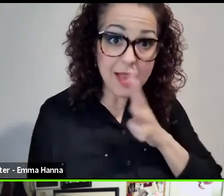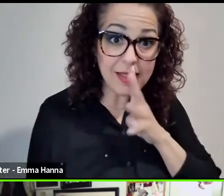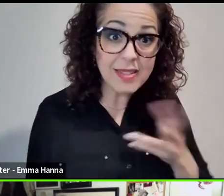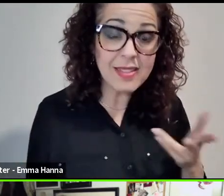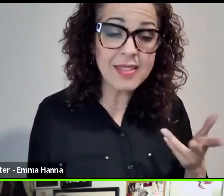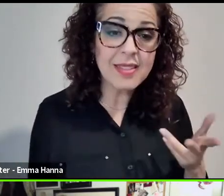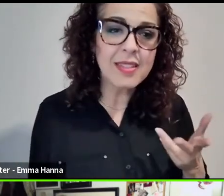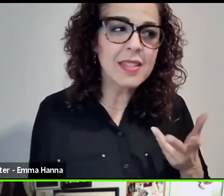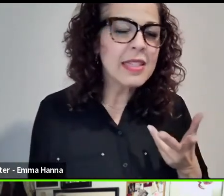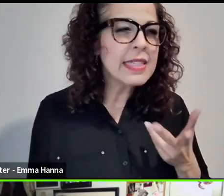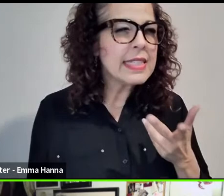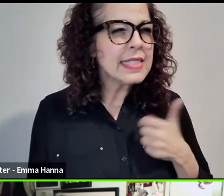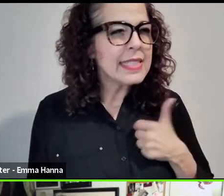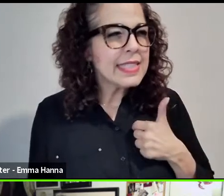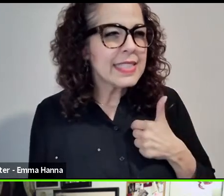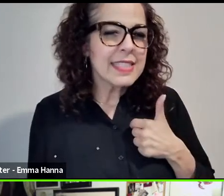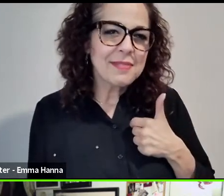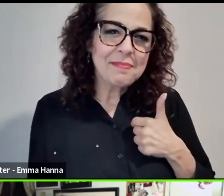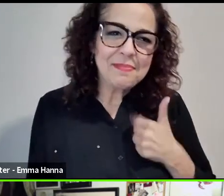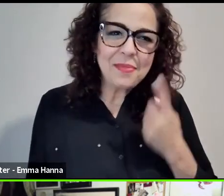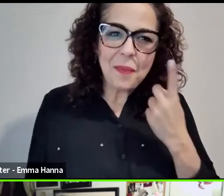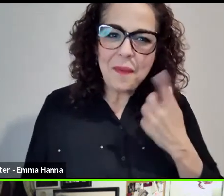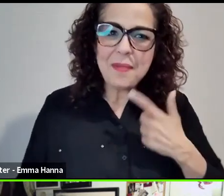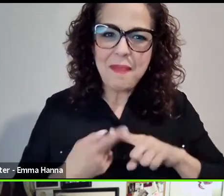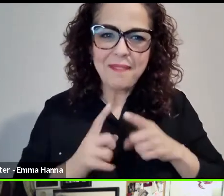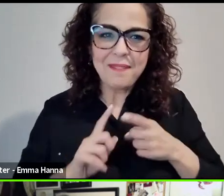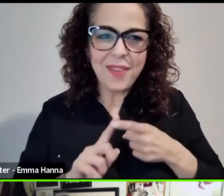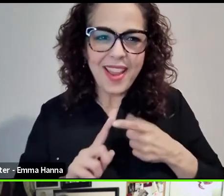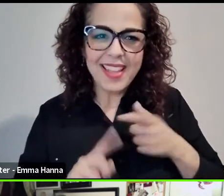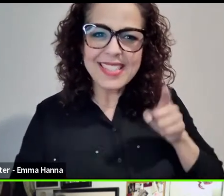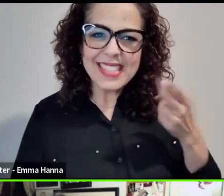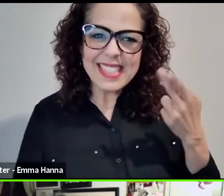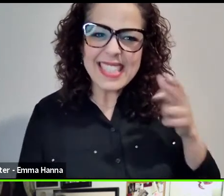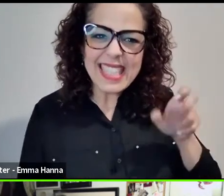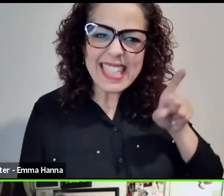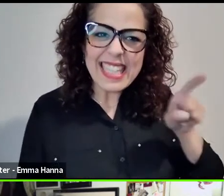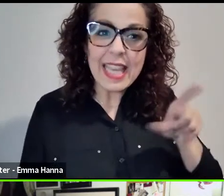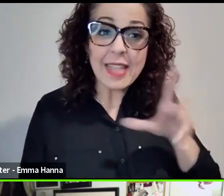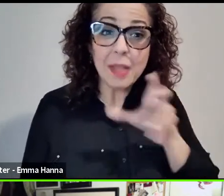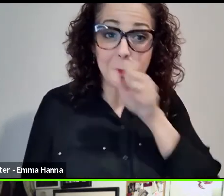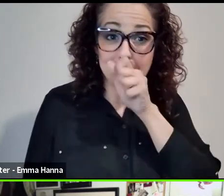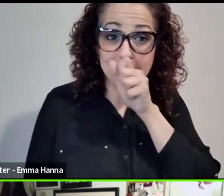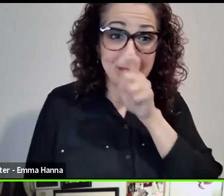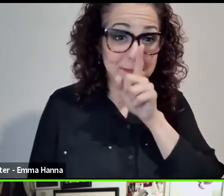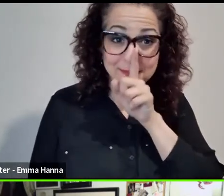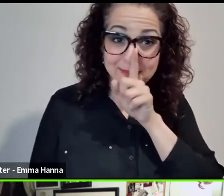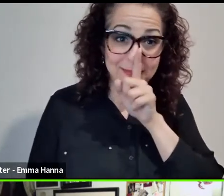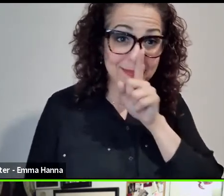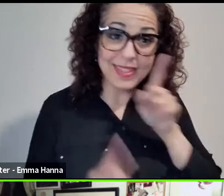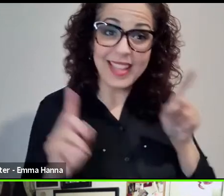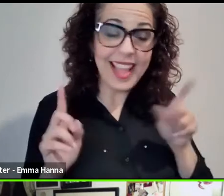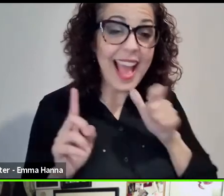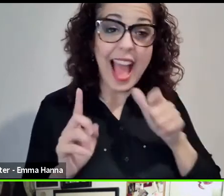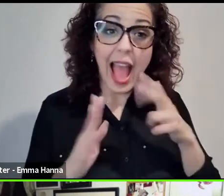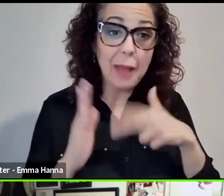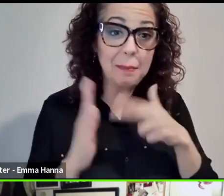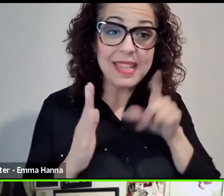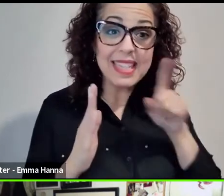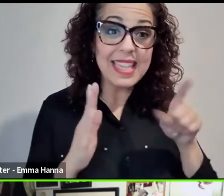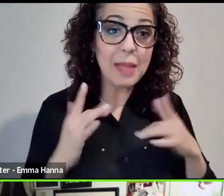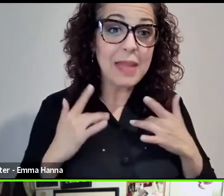yeah, one of my friends, he's anonymous and I painted him naked. And